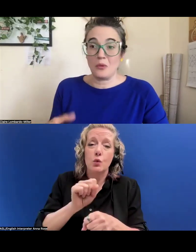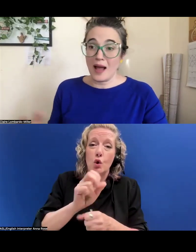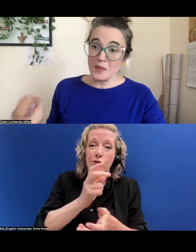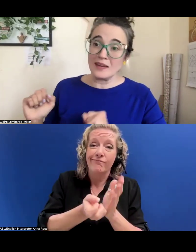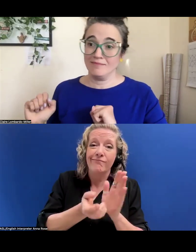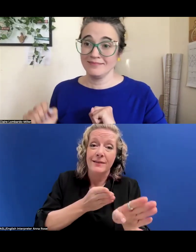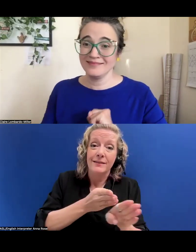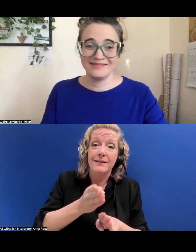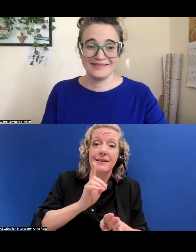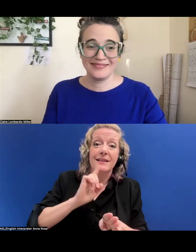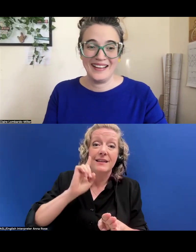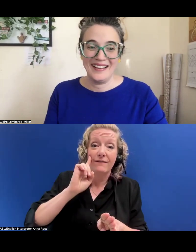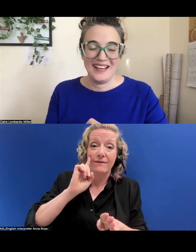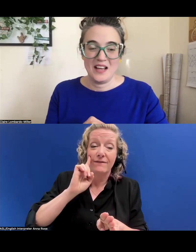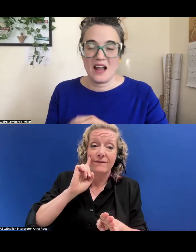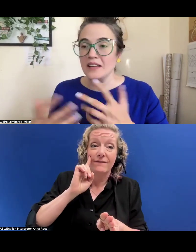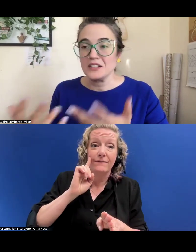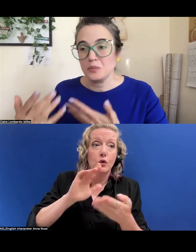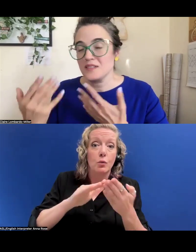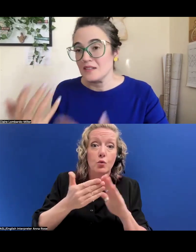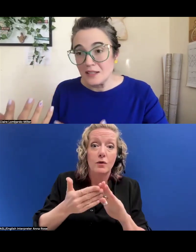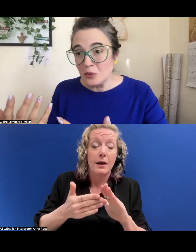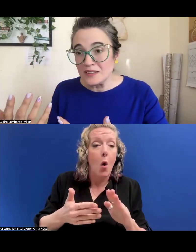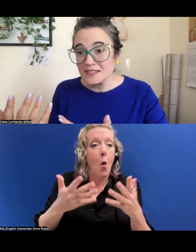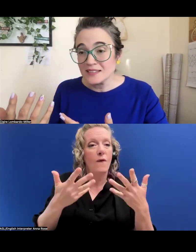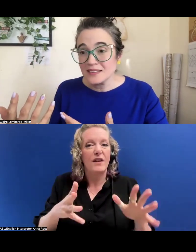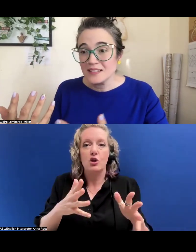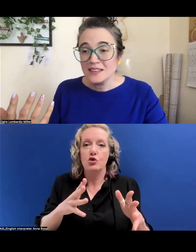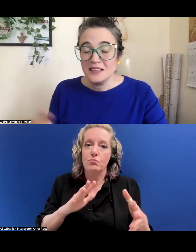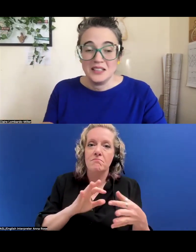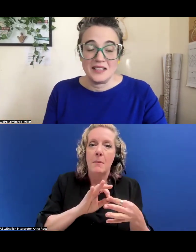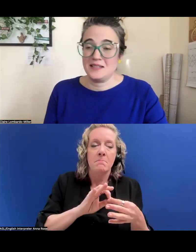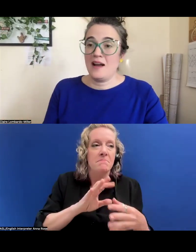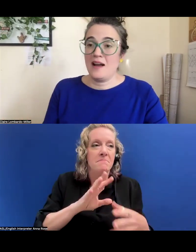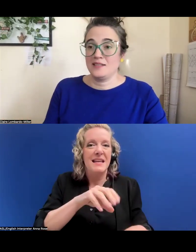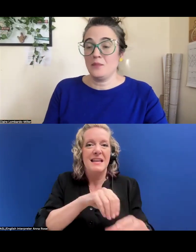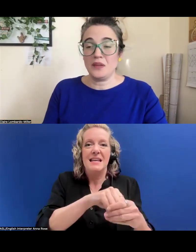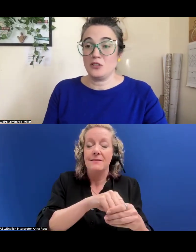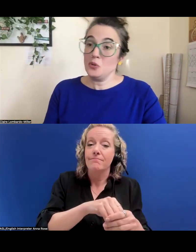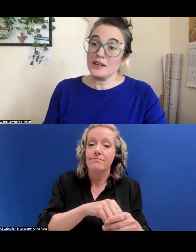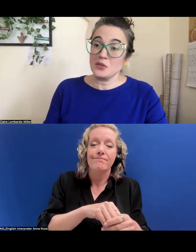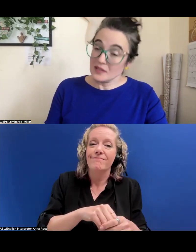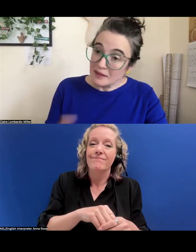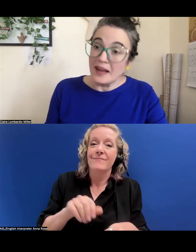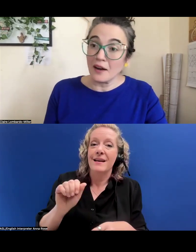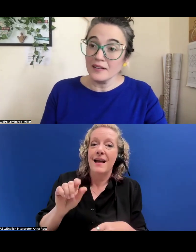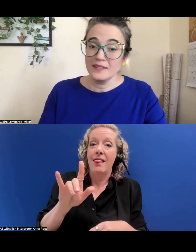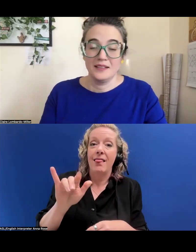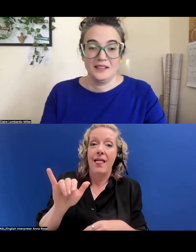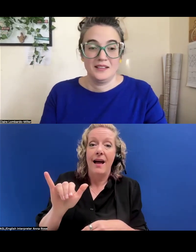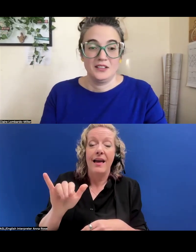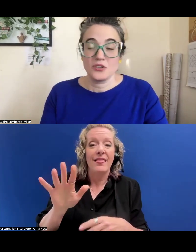say, well, I'm in. Allyship is continuous. It's not something that you get to